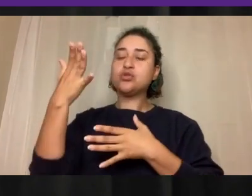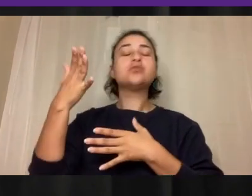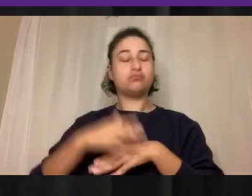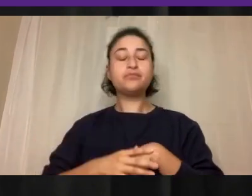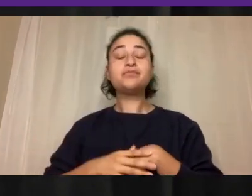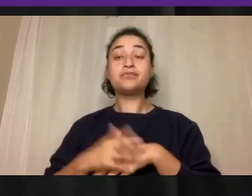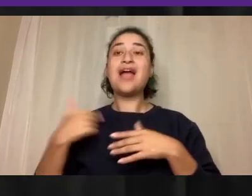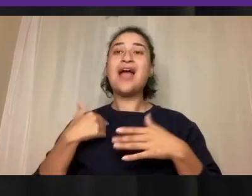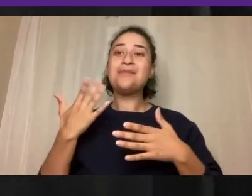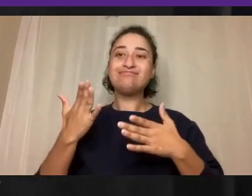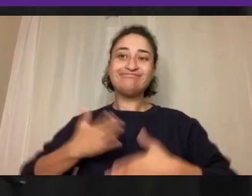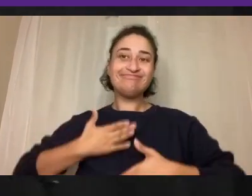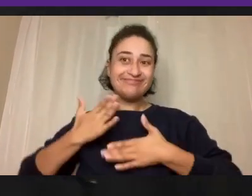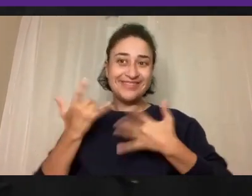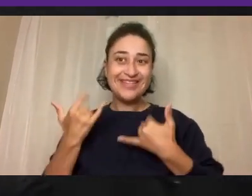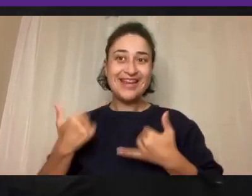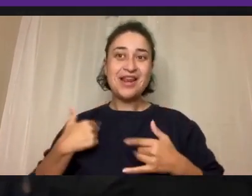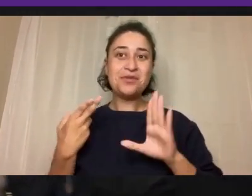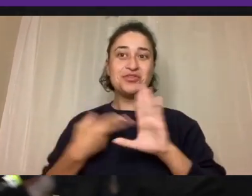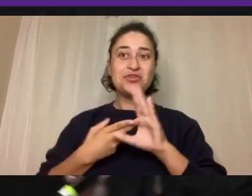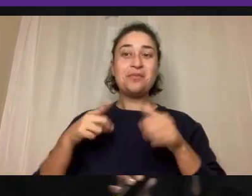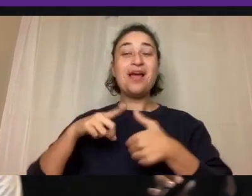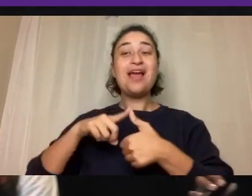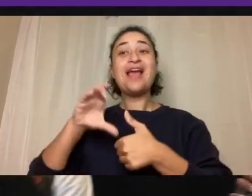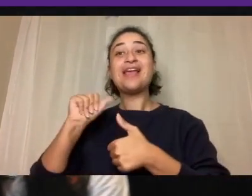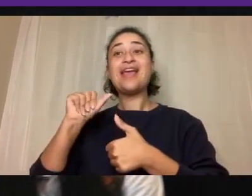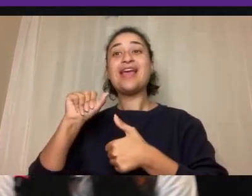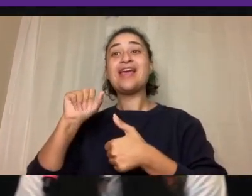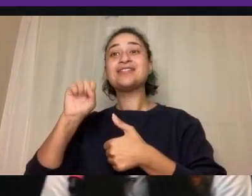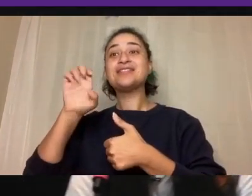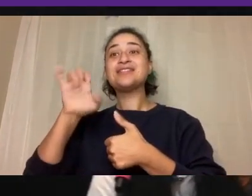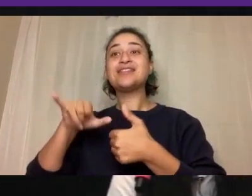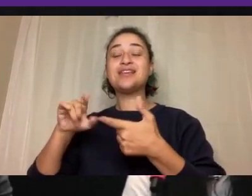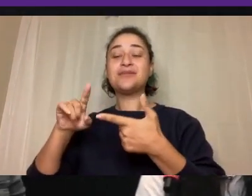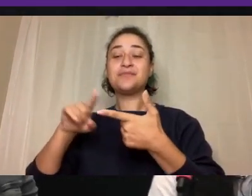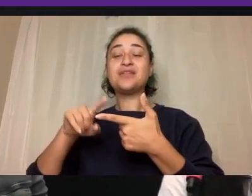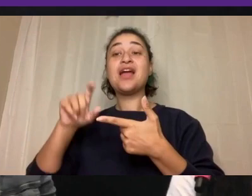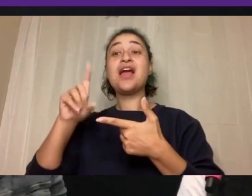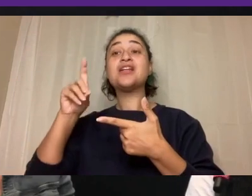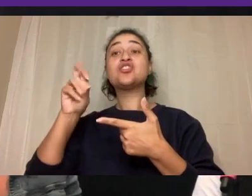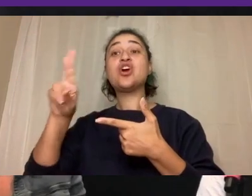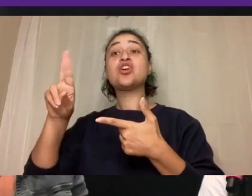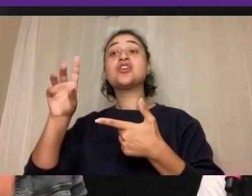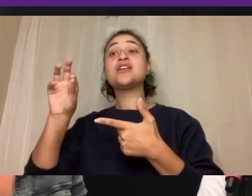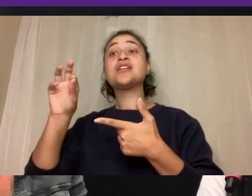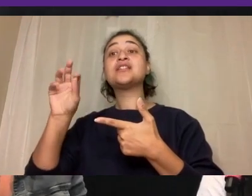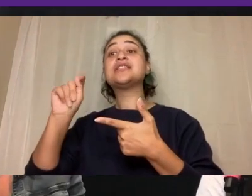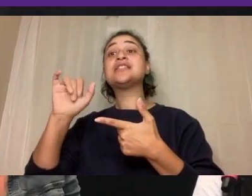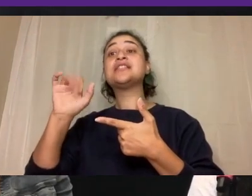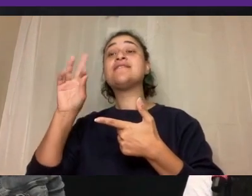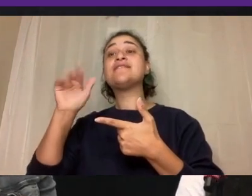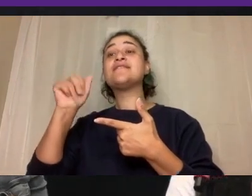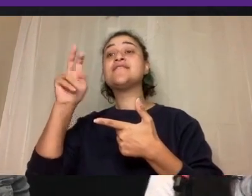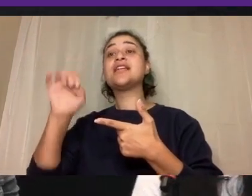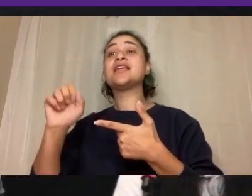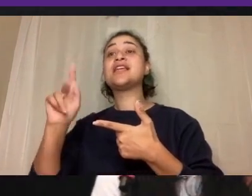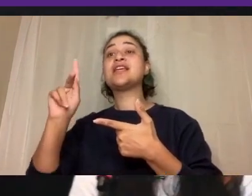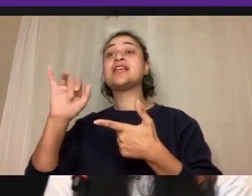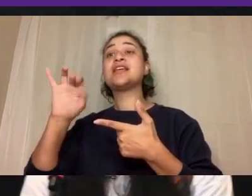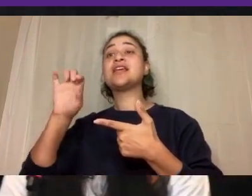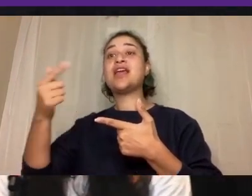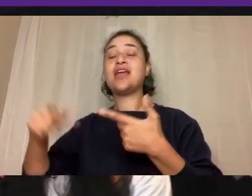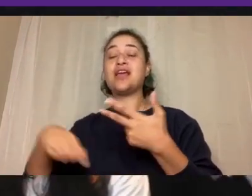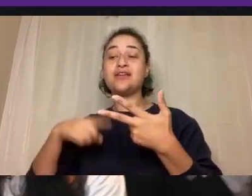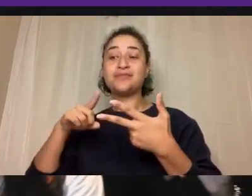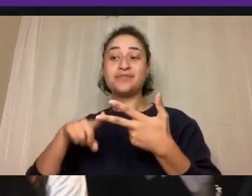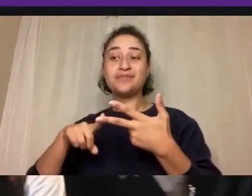Cuatlacuatl, Kasey Jernigan, and Dr. Tiffany Lethabo King. So did I